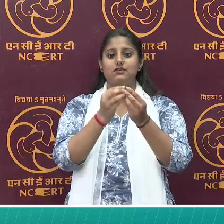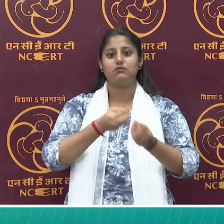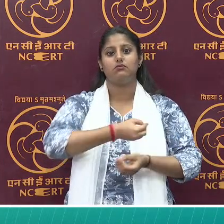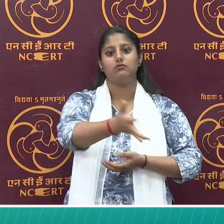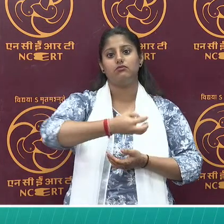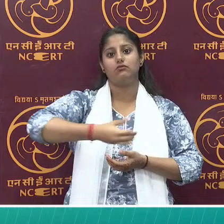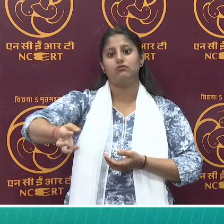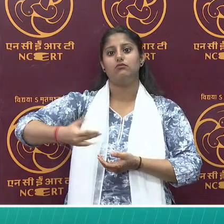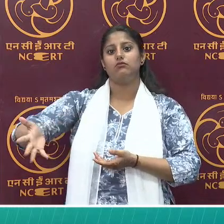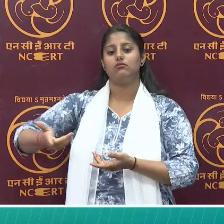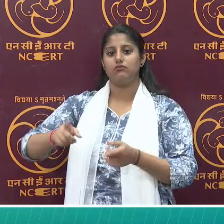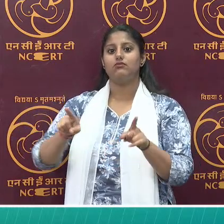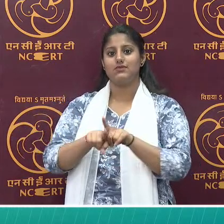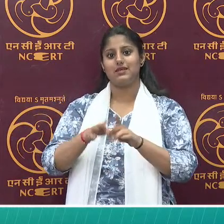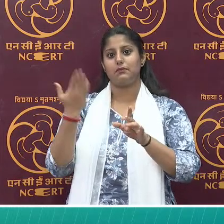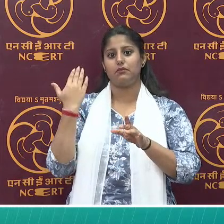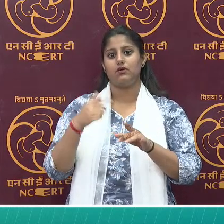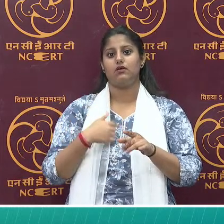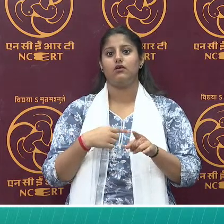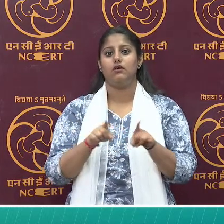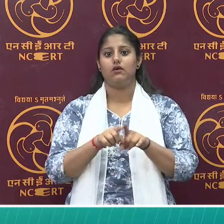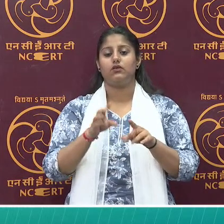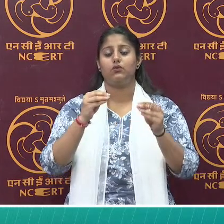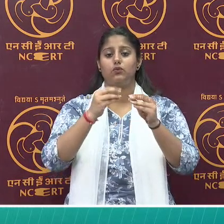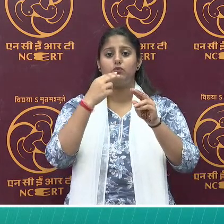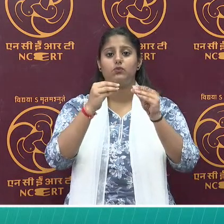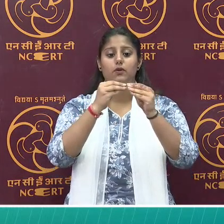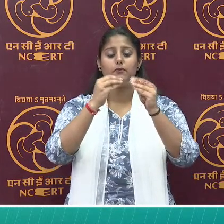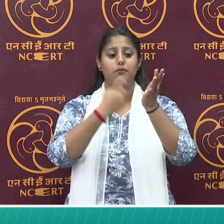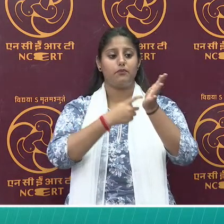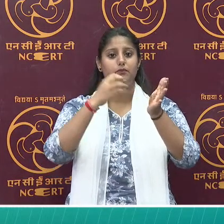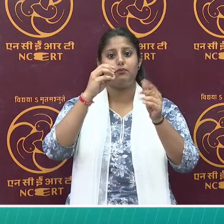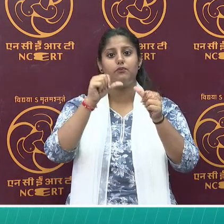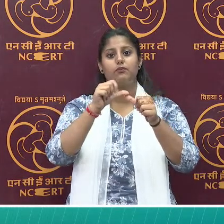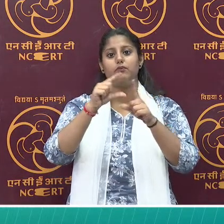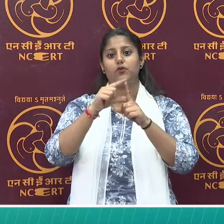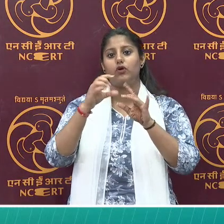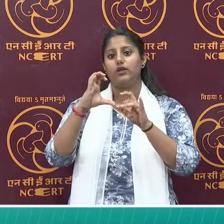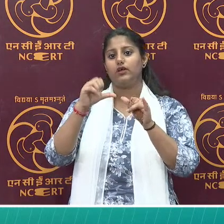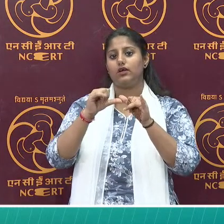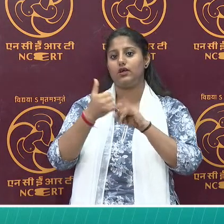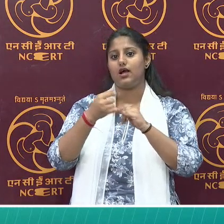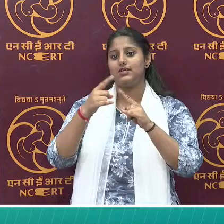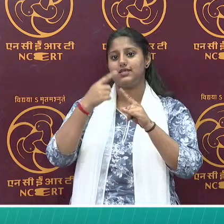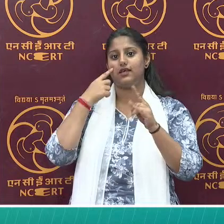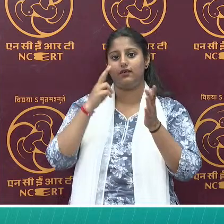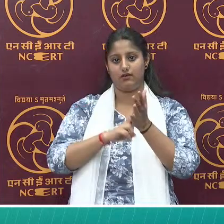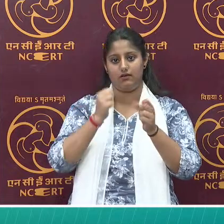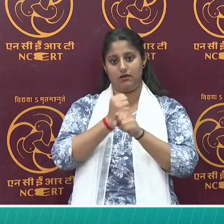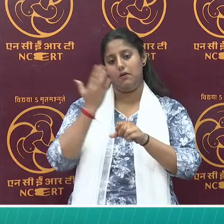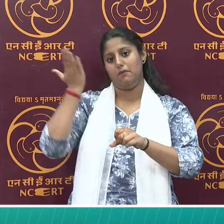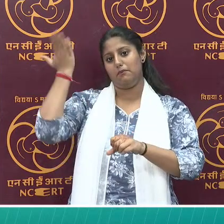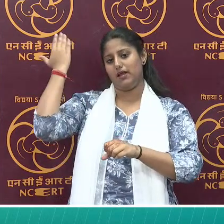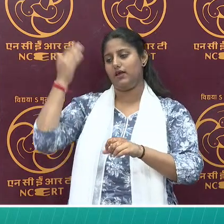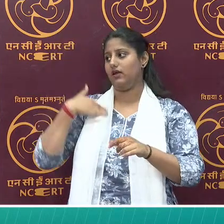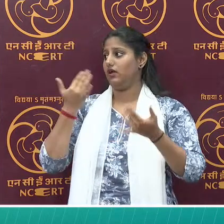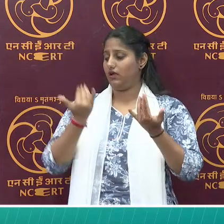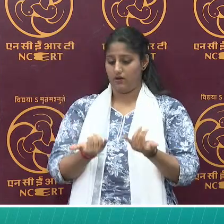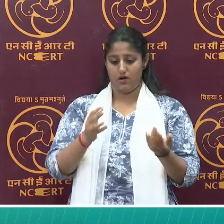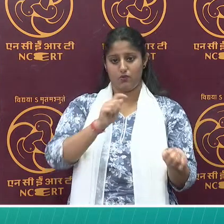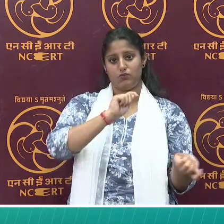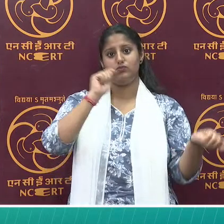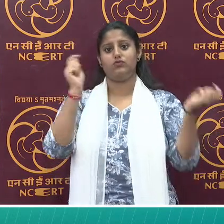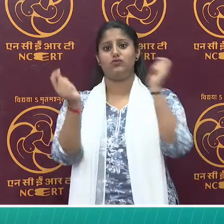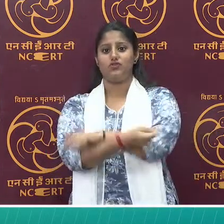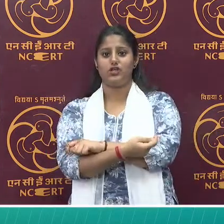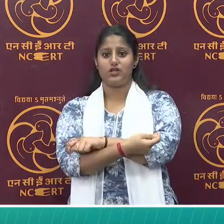that process is called as broadcasting. All right. But this process has its disadvantage too, because